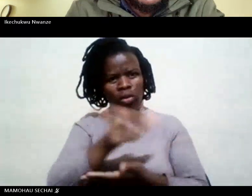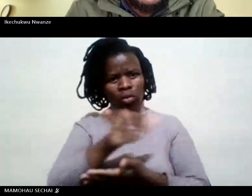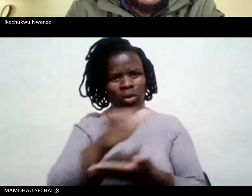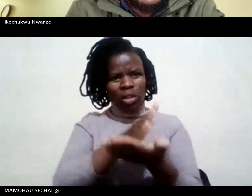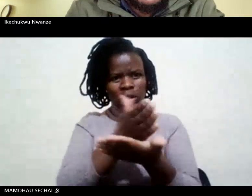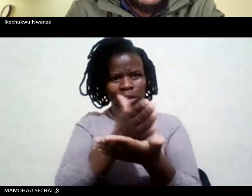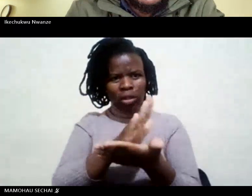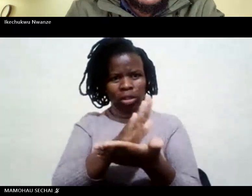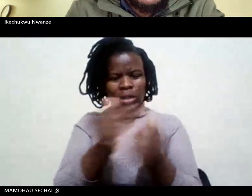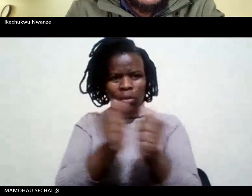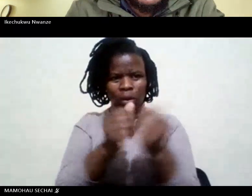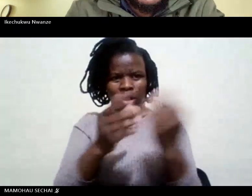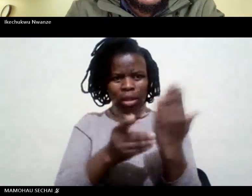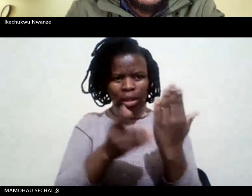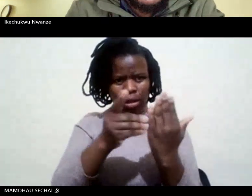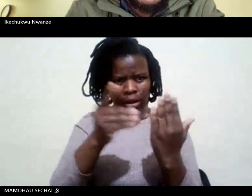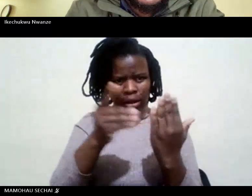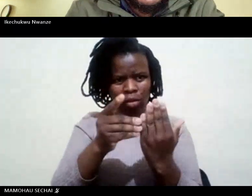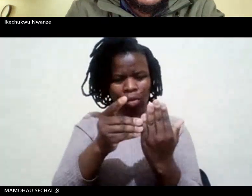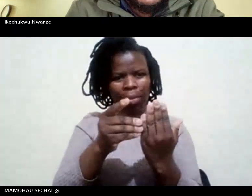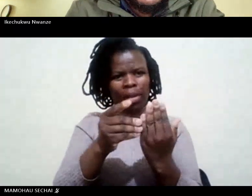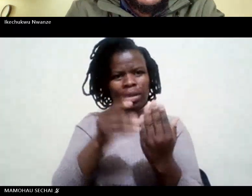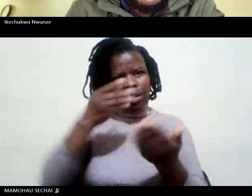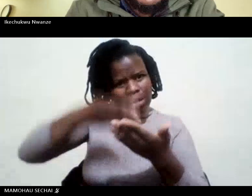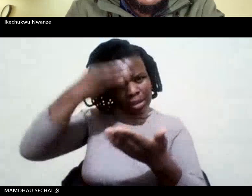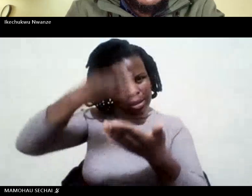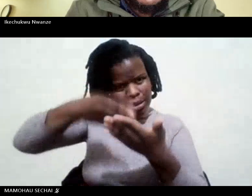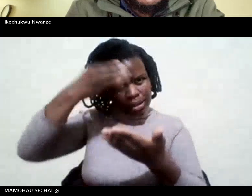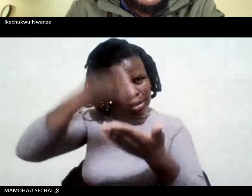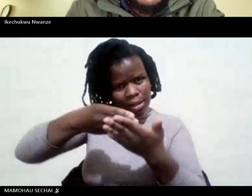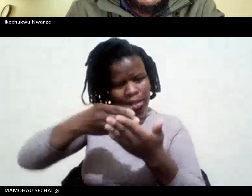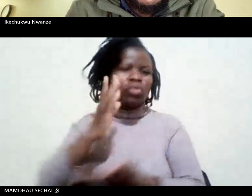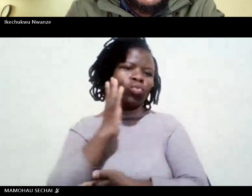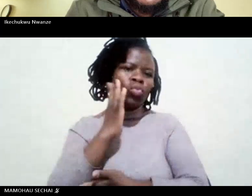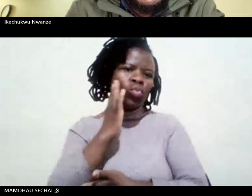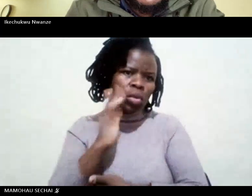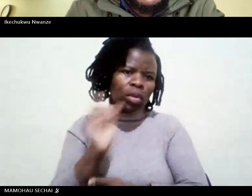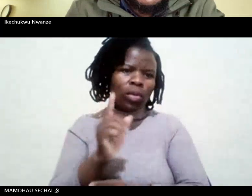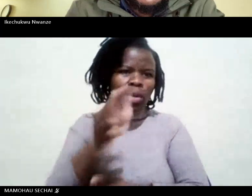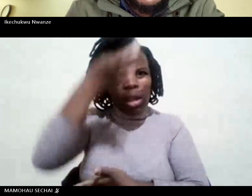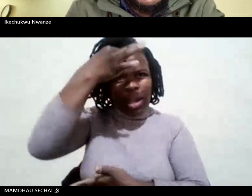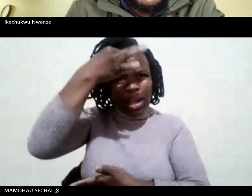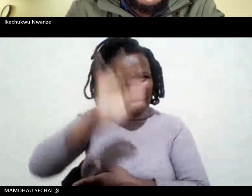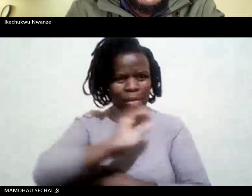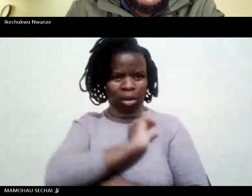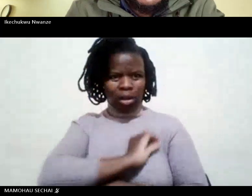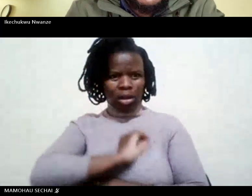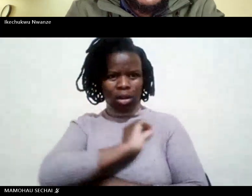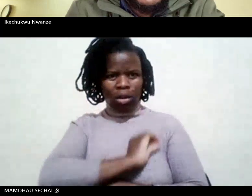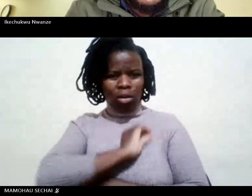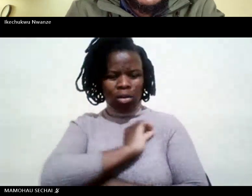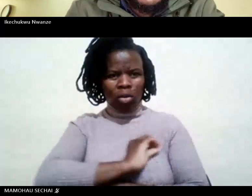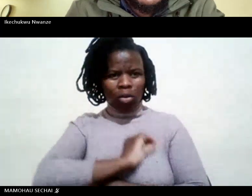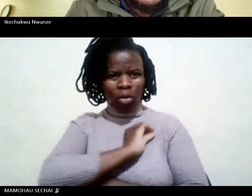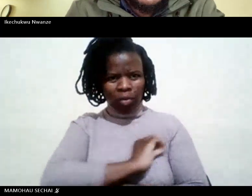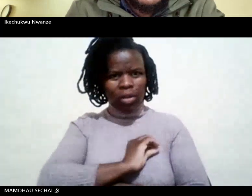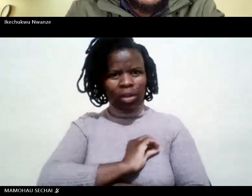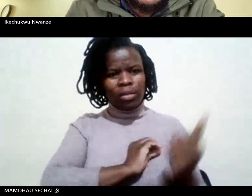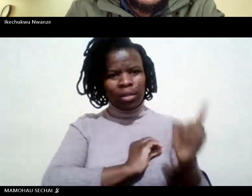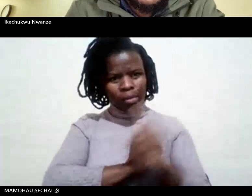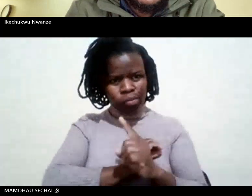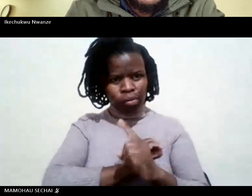studies was when government officials would come to the area and come up with new ways